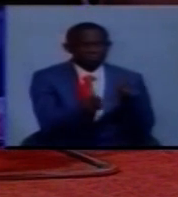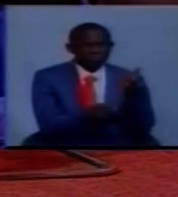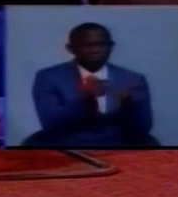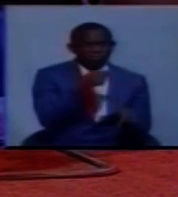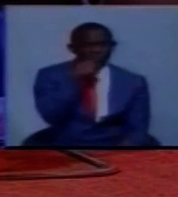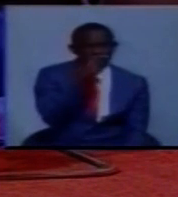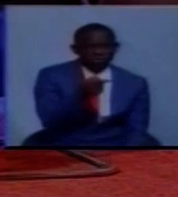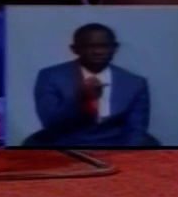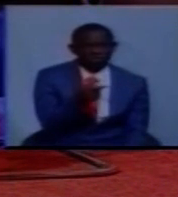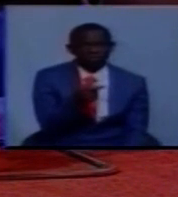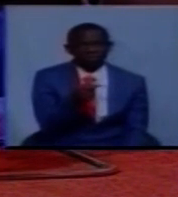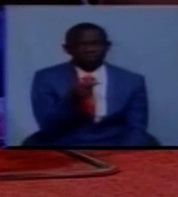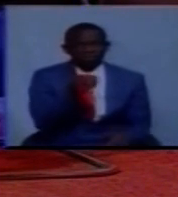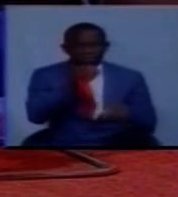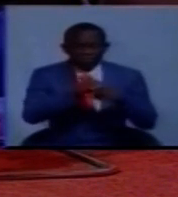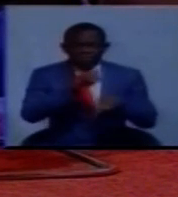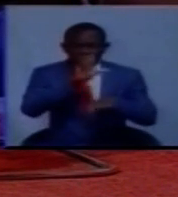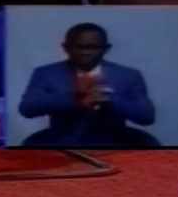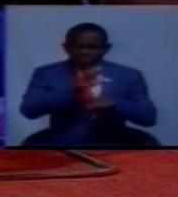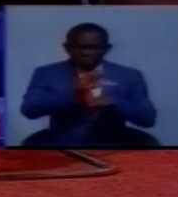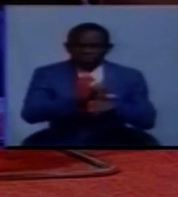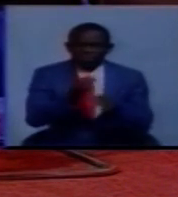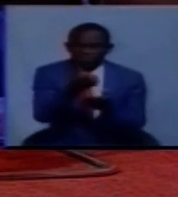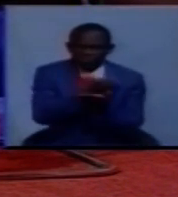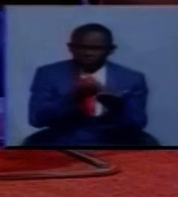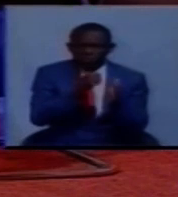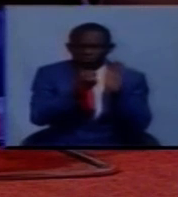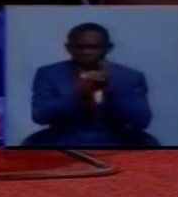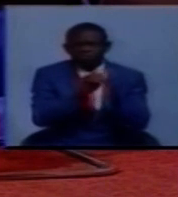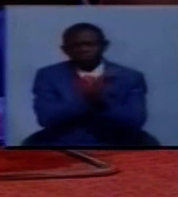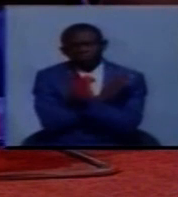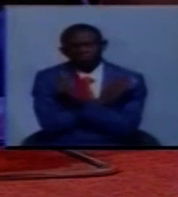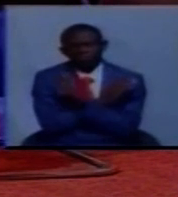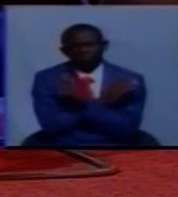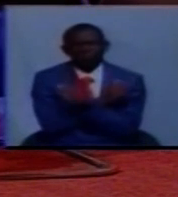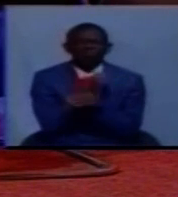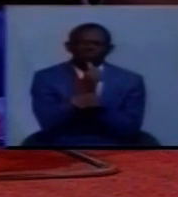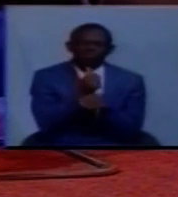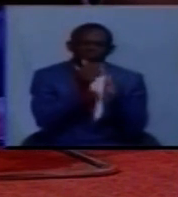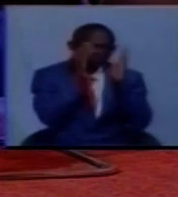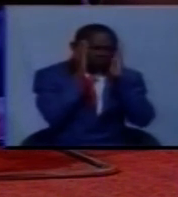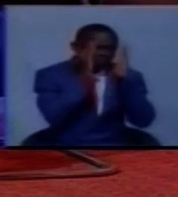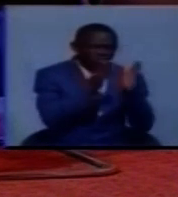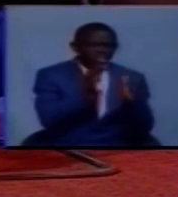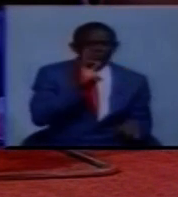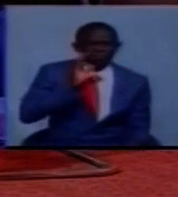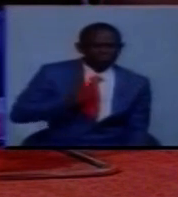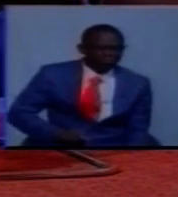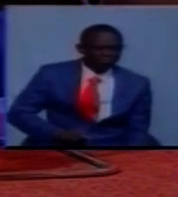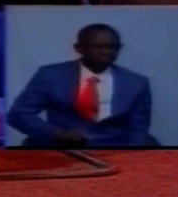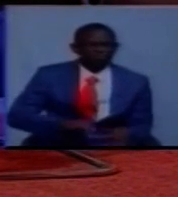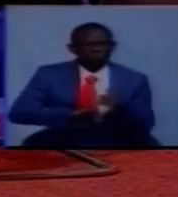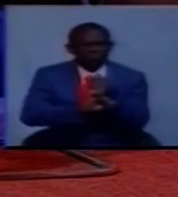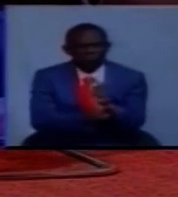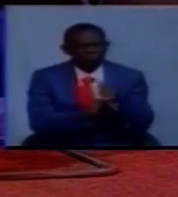not around what we're talking about, guaranteed benefits and social security and stuff. The debate is on